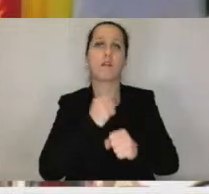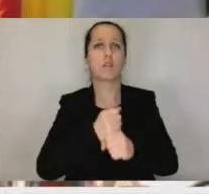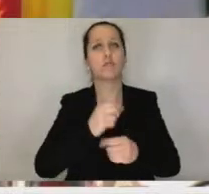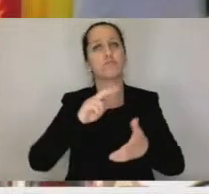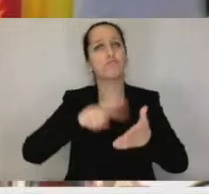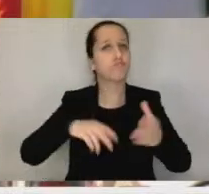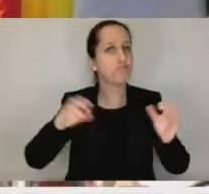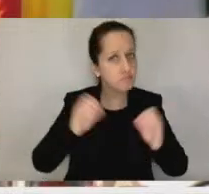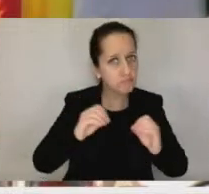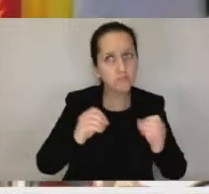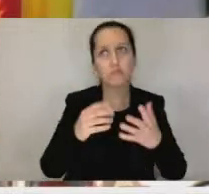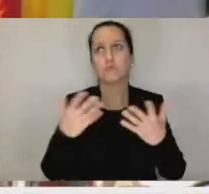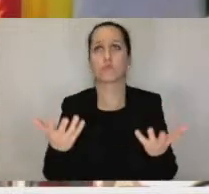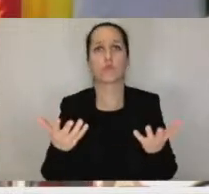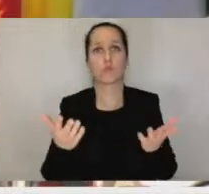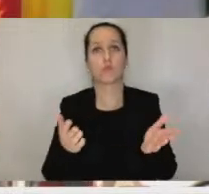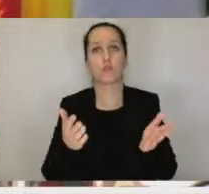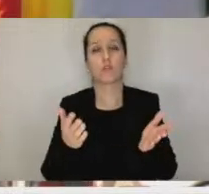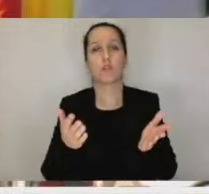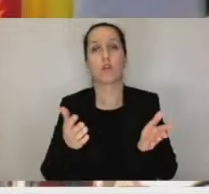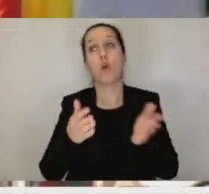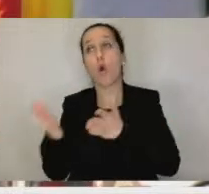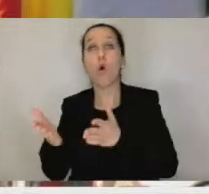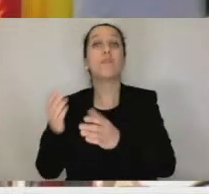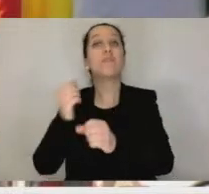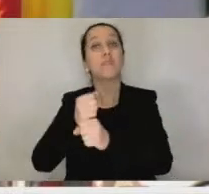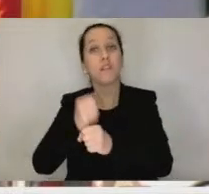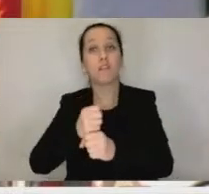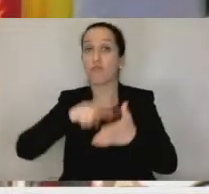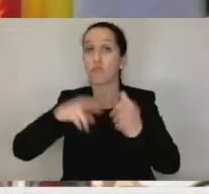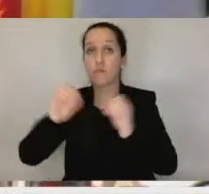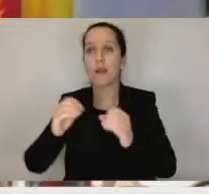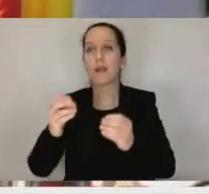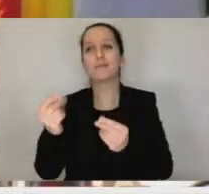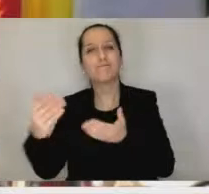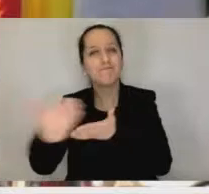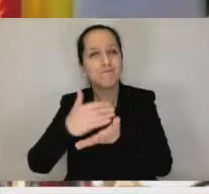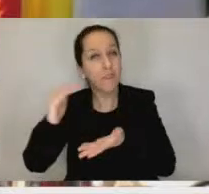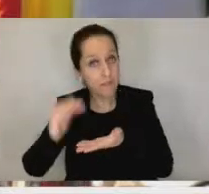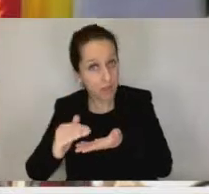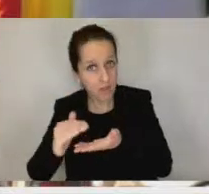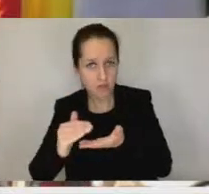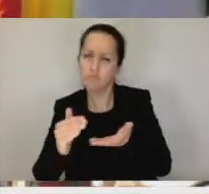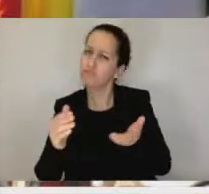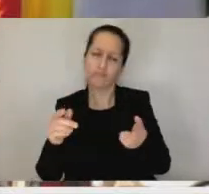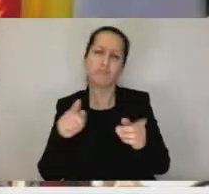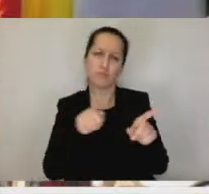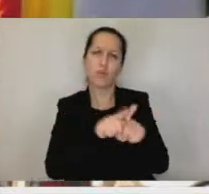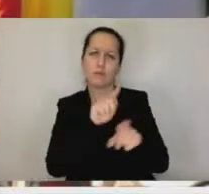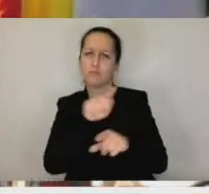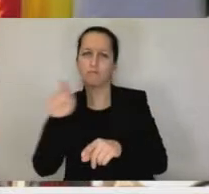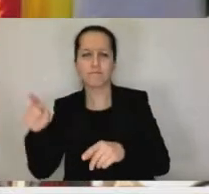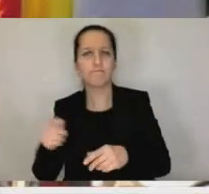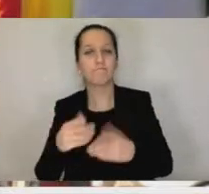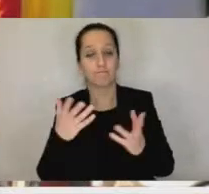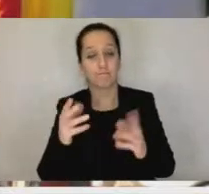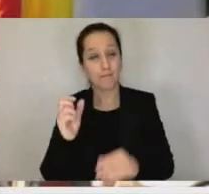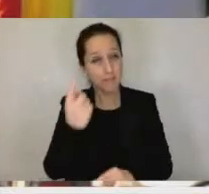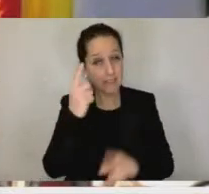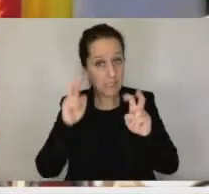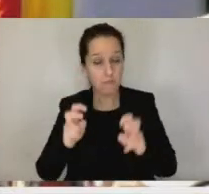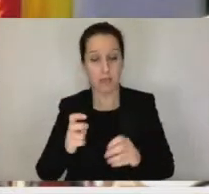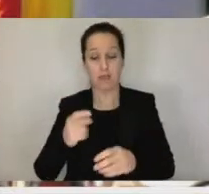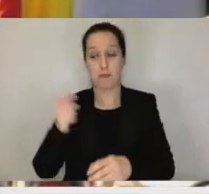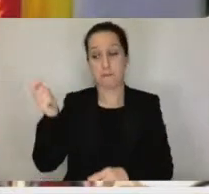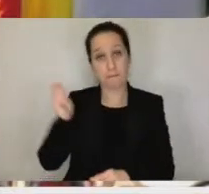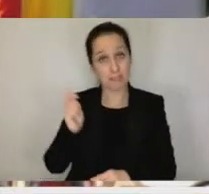informal workers. I mean, the first element is non-contributory pensions. No need to discuss it. It's